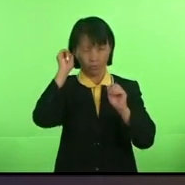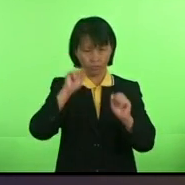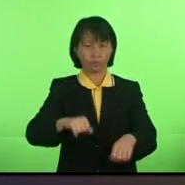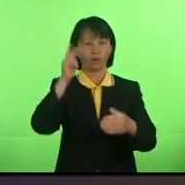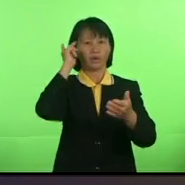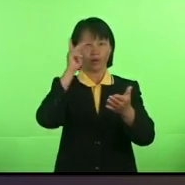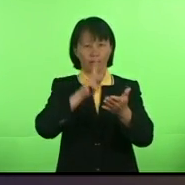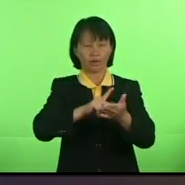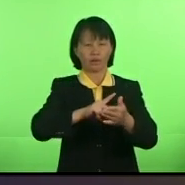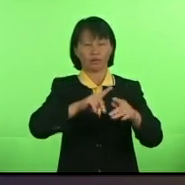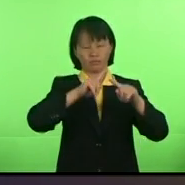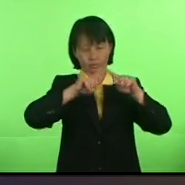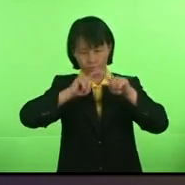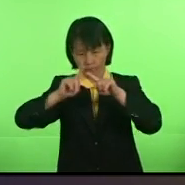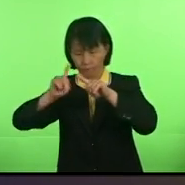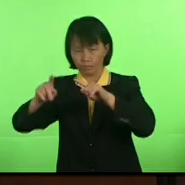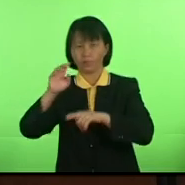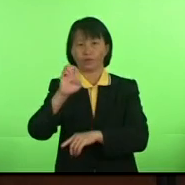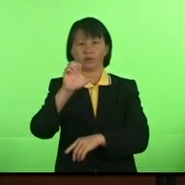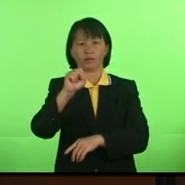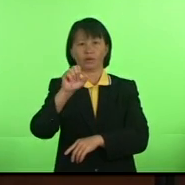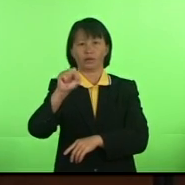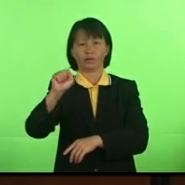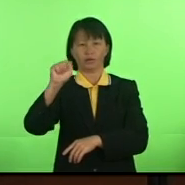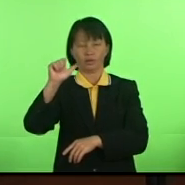identify different types of essays, and